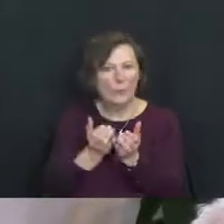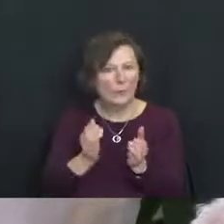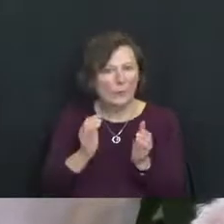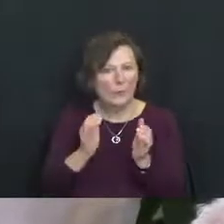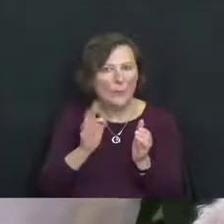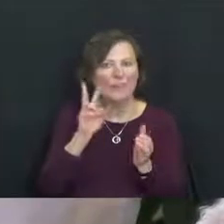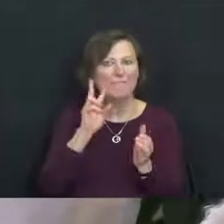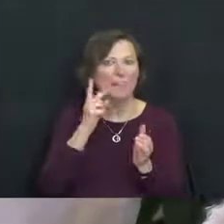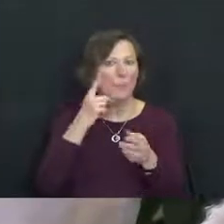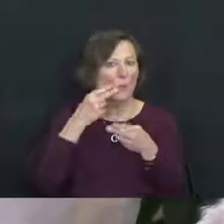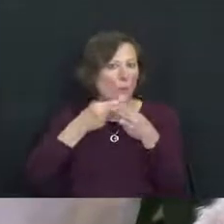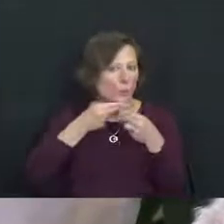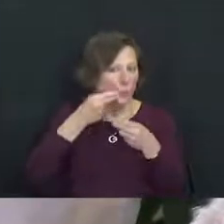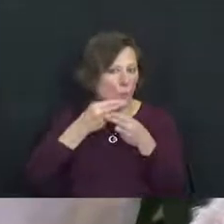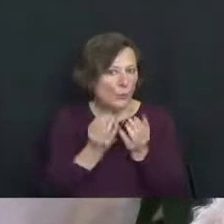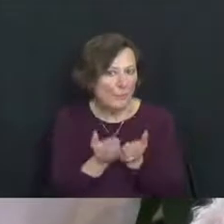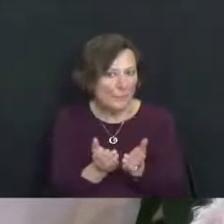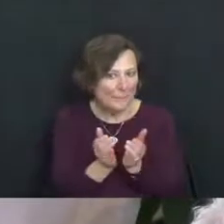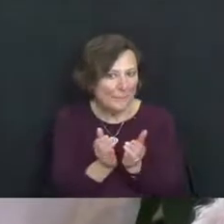vegetable soup.